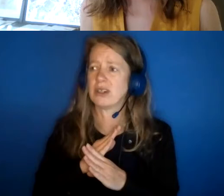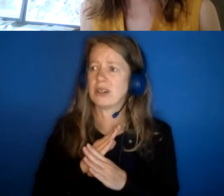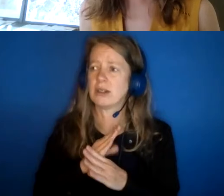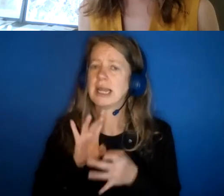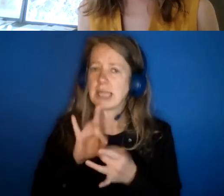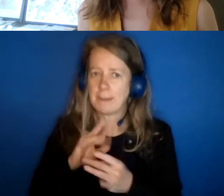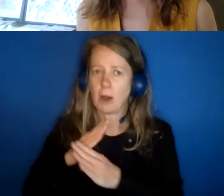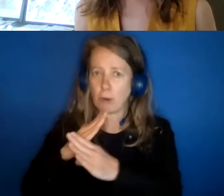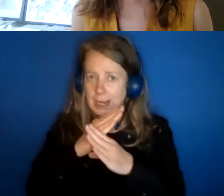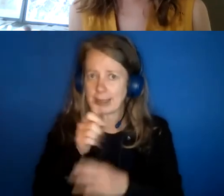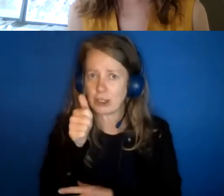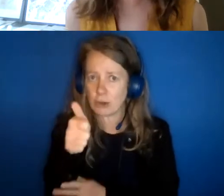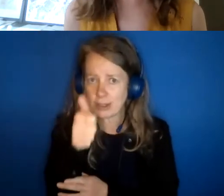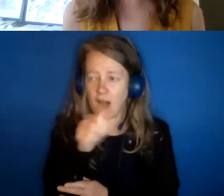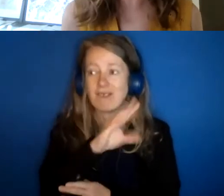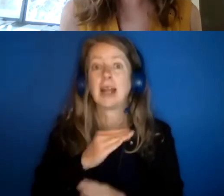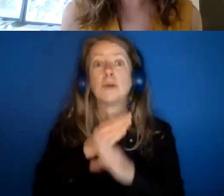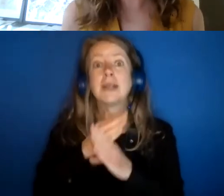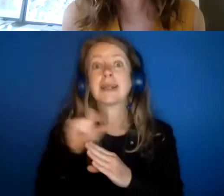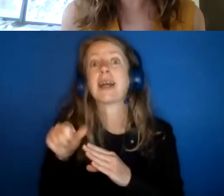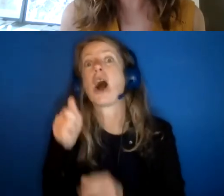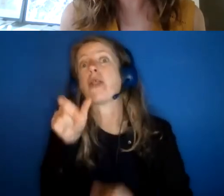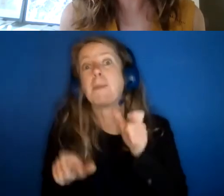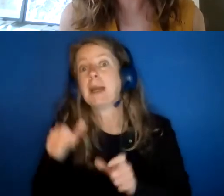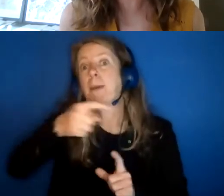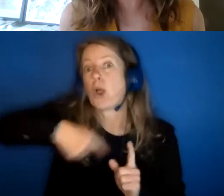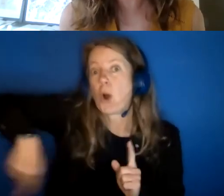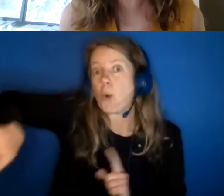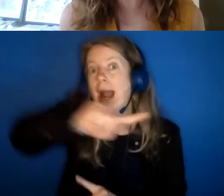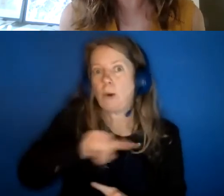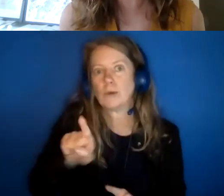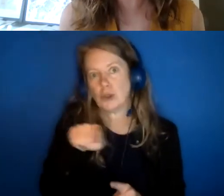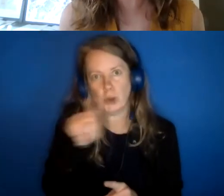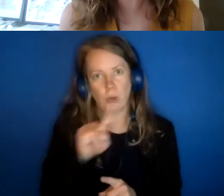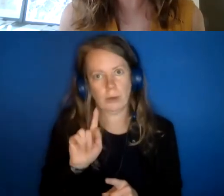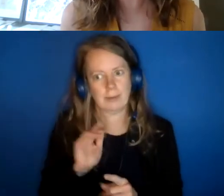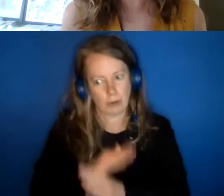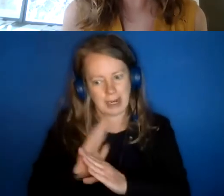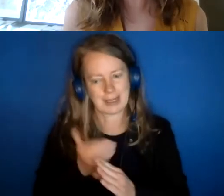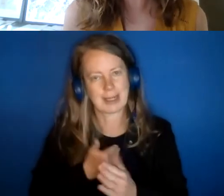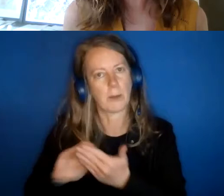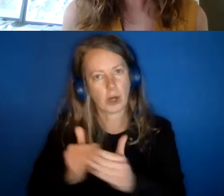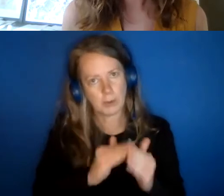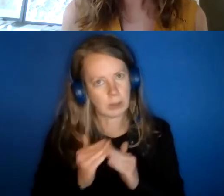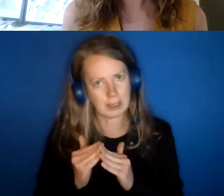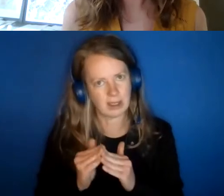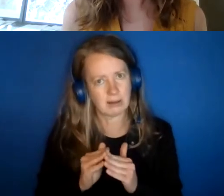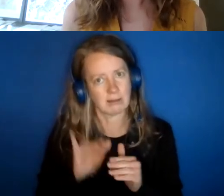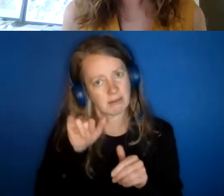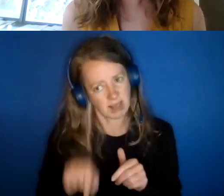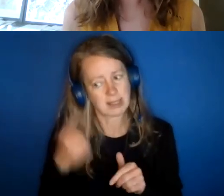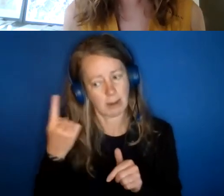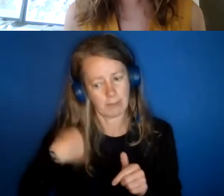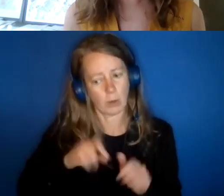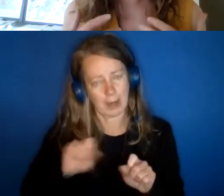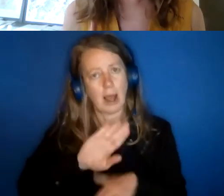yourself and protecting those around you, our community. So this is something that we can all play a role in